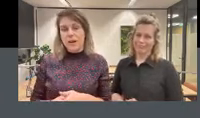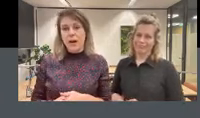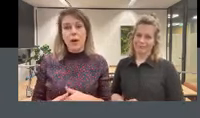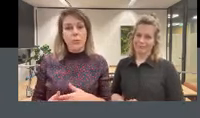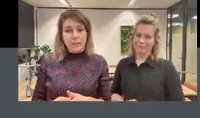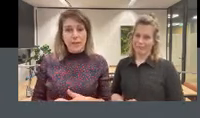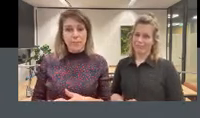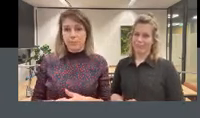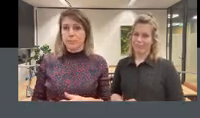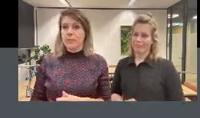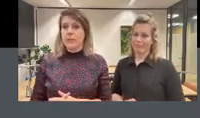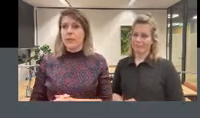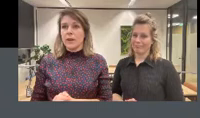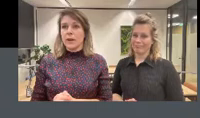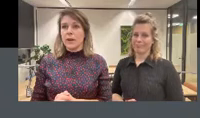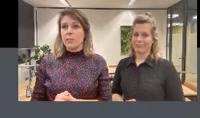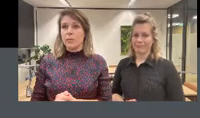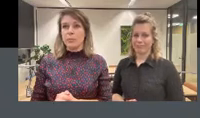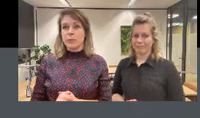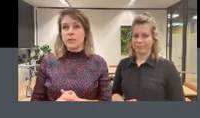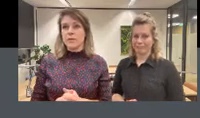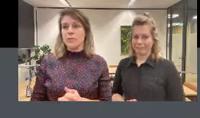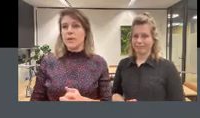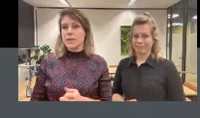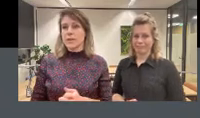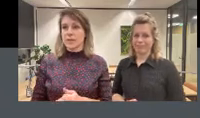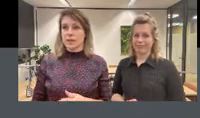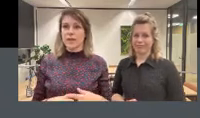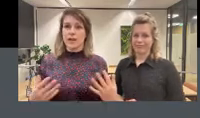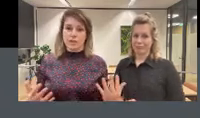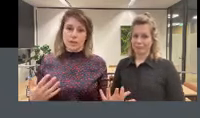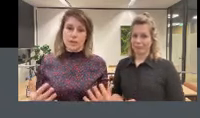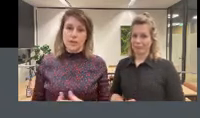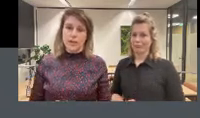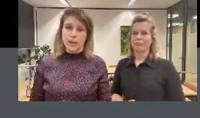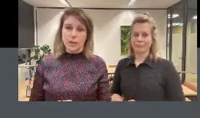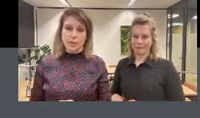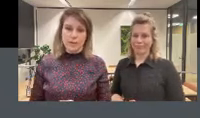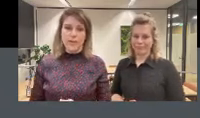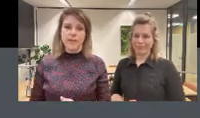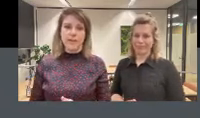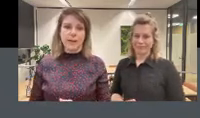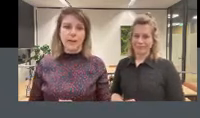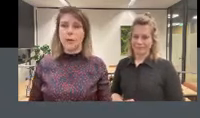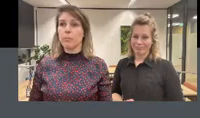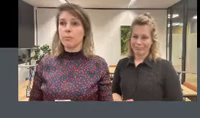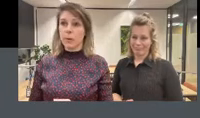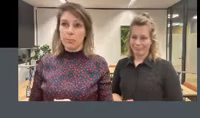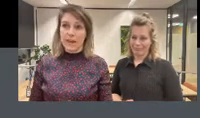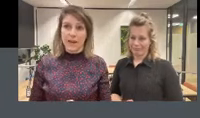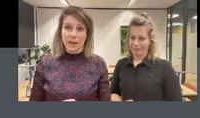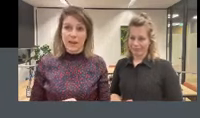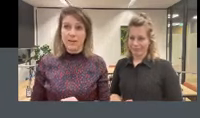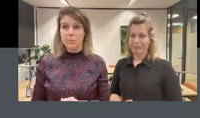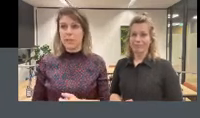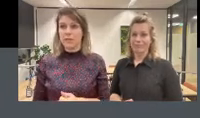sessions a week. The purpose of the present study, our study we did